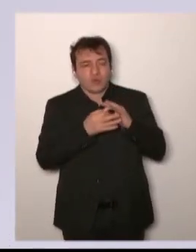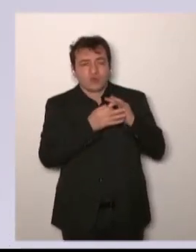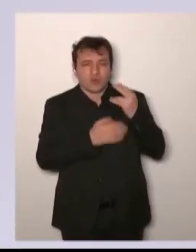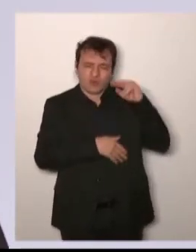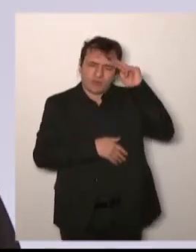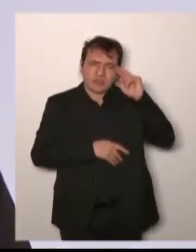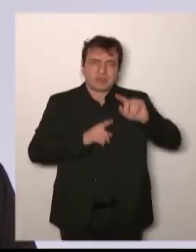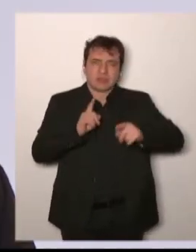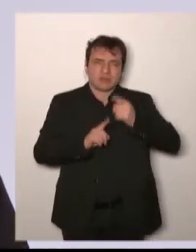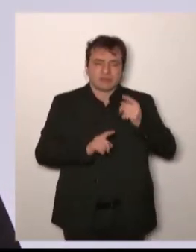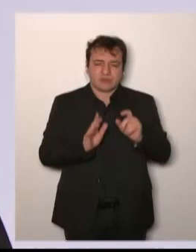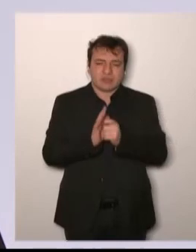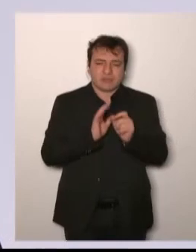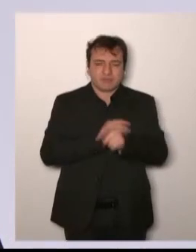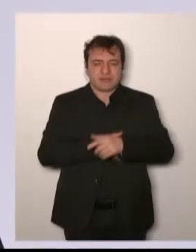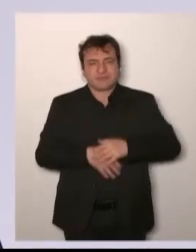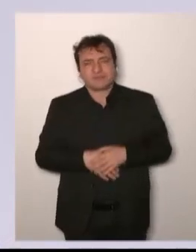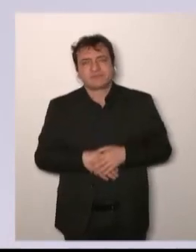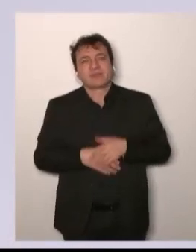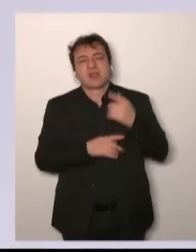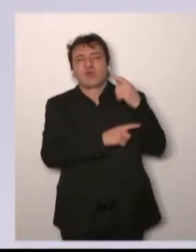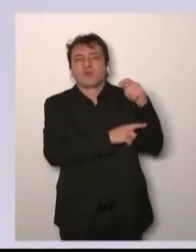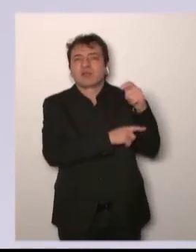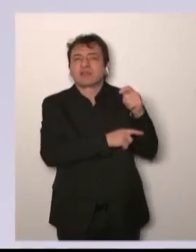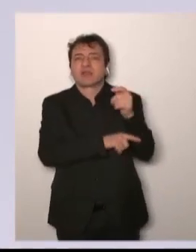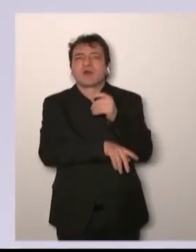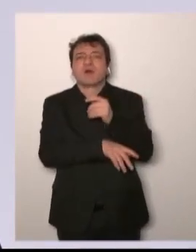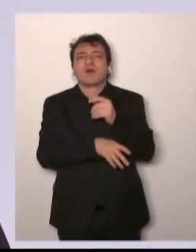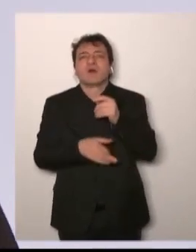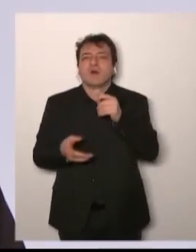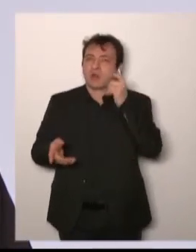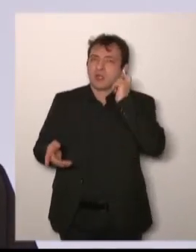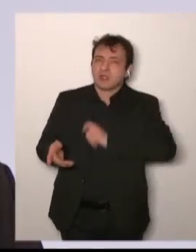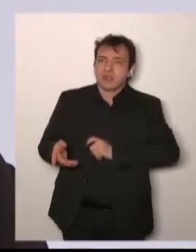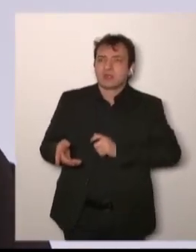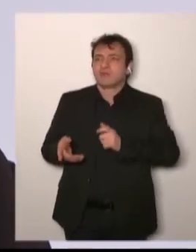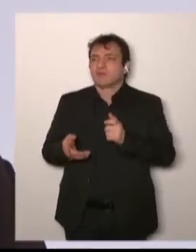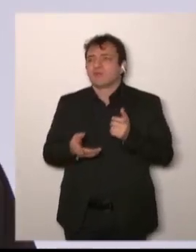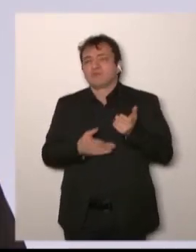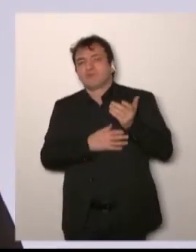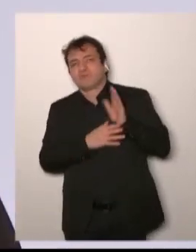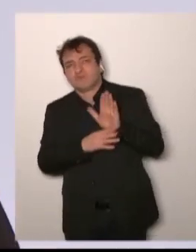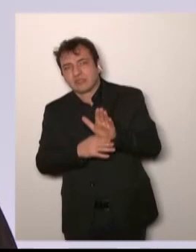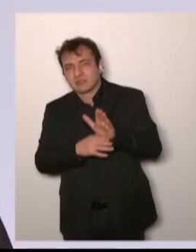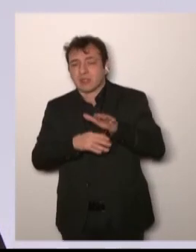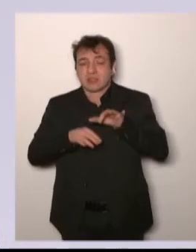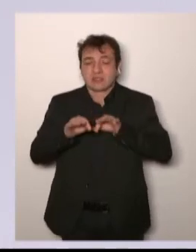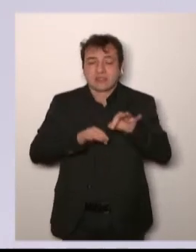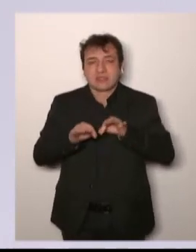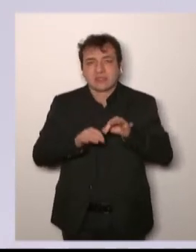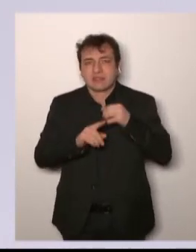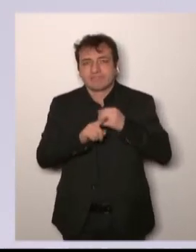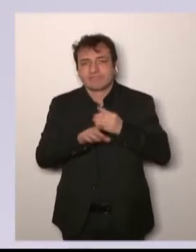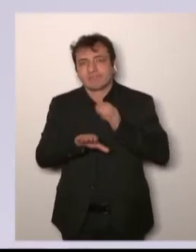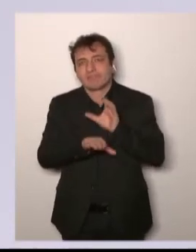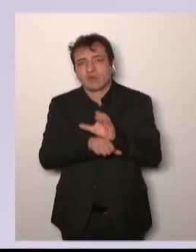unveiled an ambitious 10-year cancer control strategy built together by the French National Cancer Institute, the French